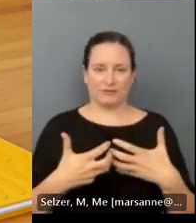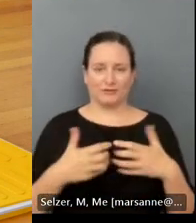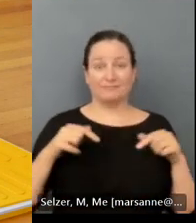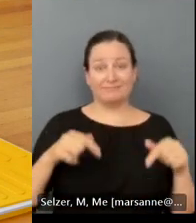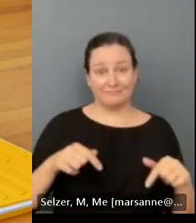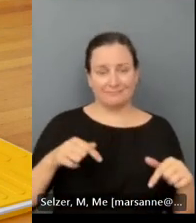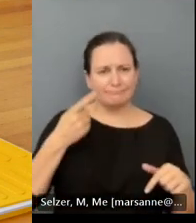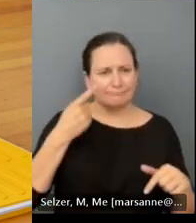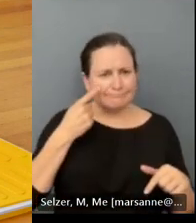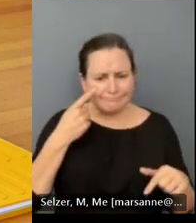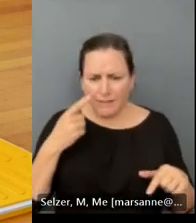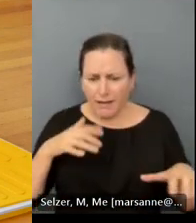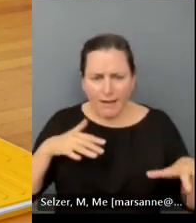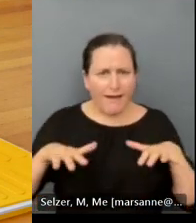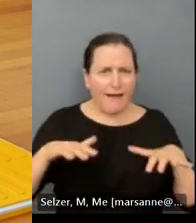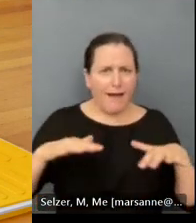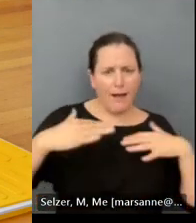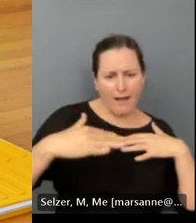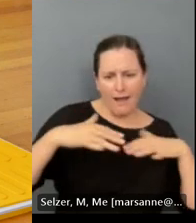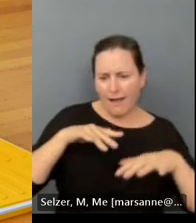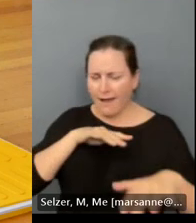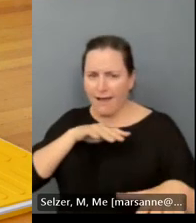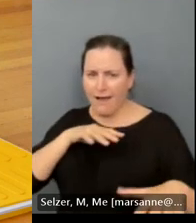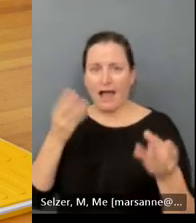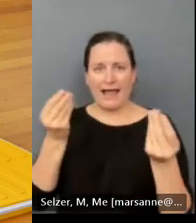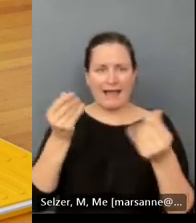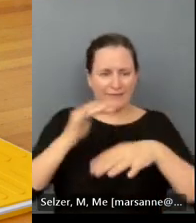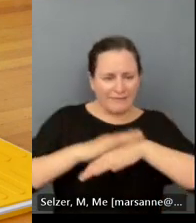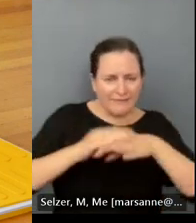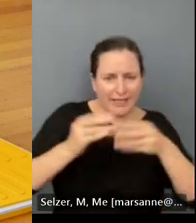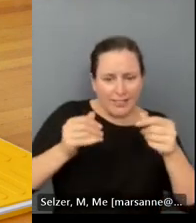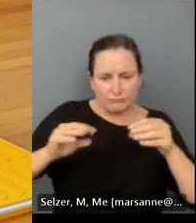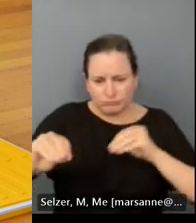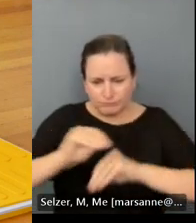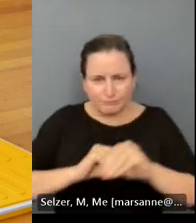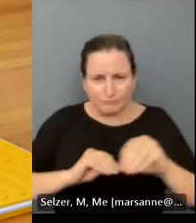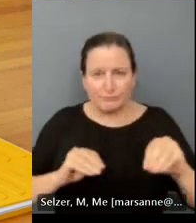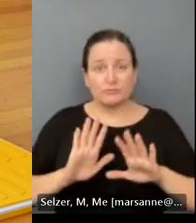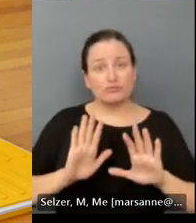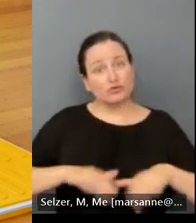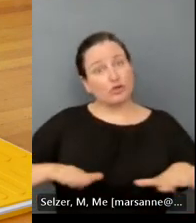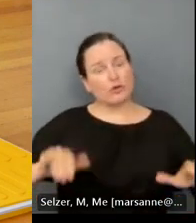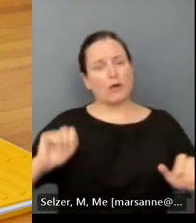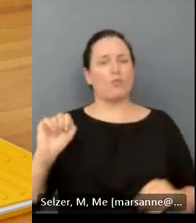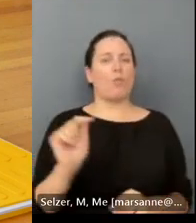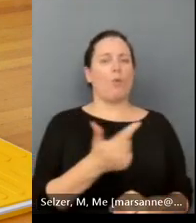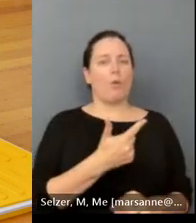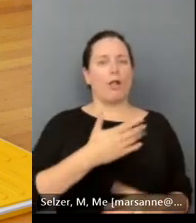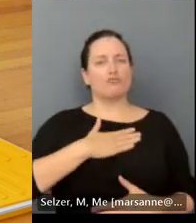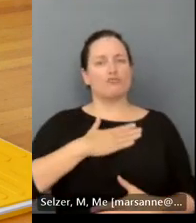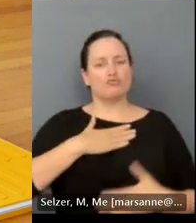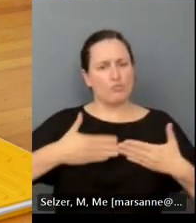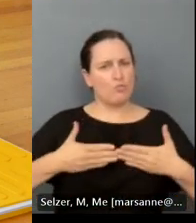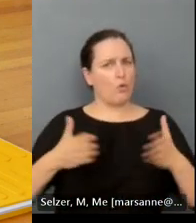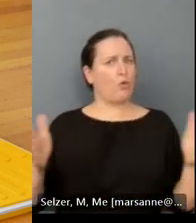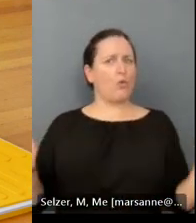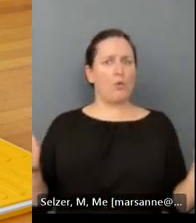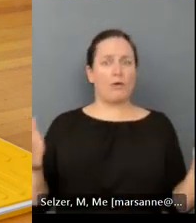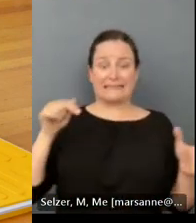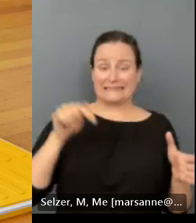barriers, making inclusion tangible and enjoyable for all children. It's an inclusive and multi-sensory